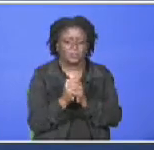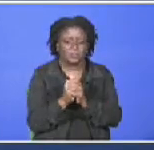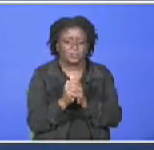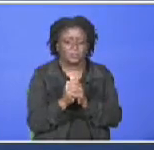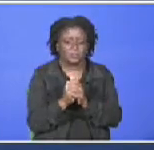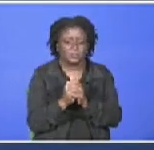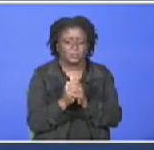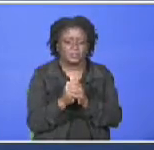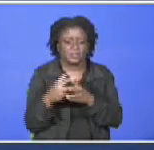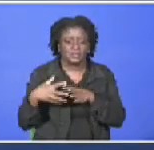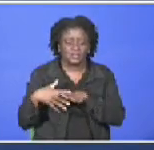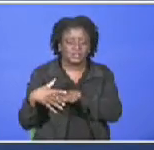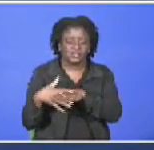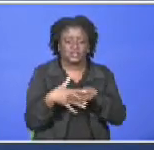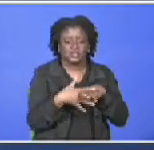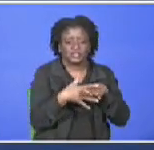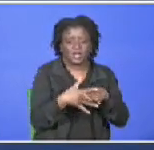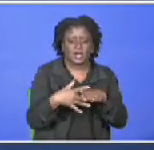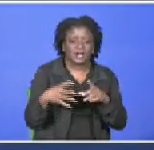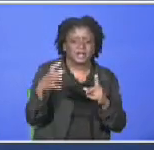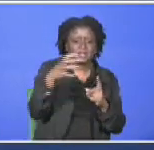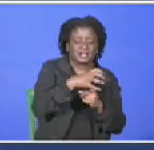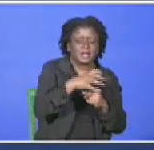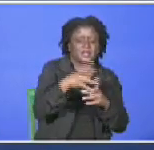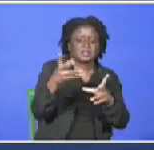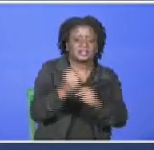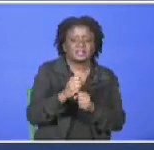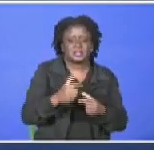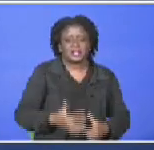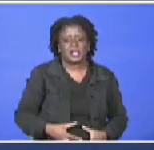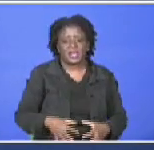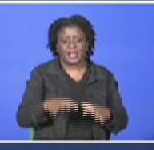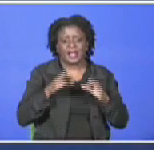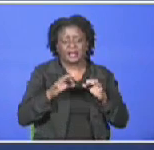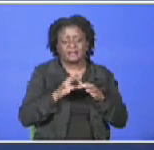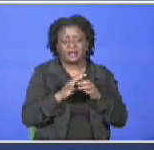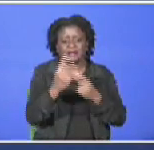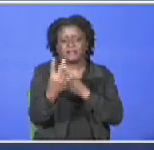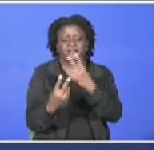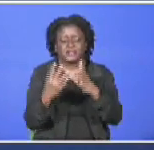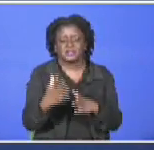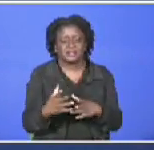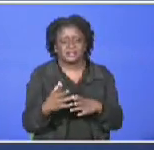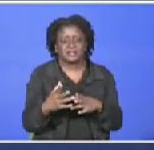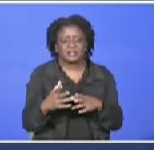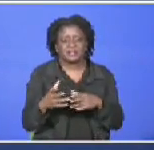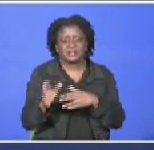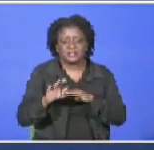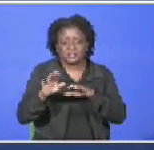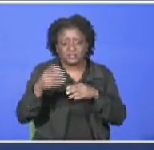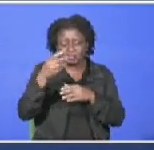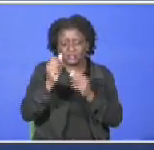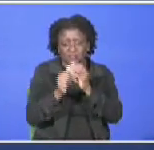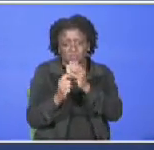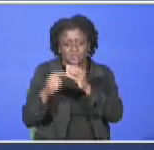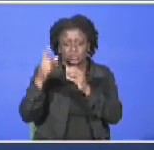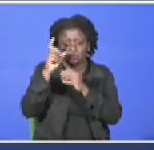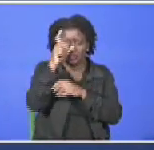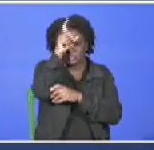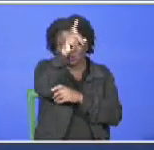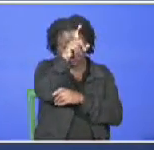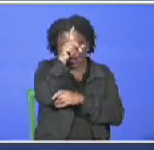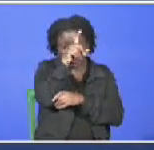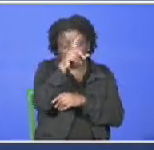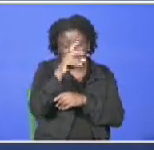A shark attack has claimed the life of a visitor. Police say the visitor was snorkeling in waters near Rose Island just after 2 o'clock today when